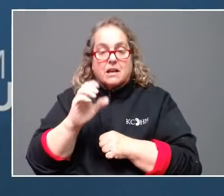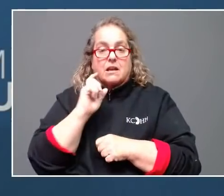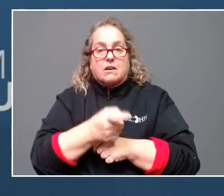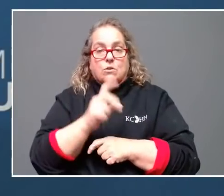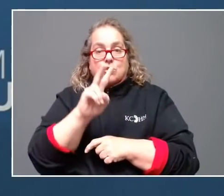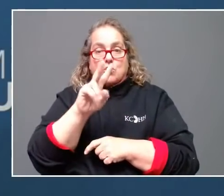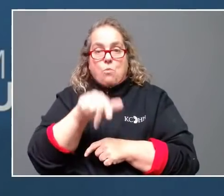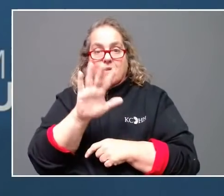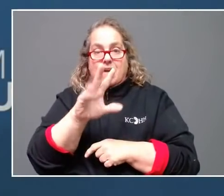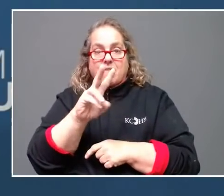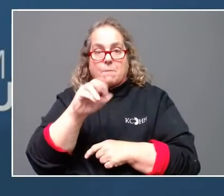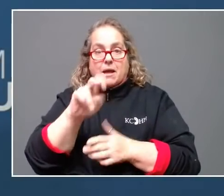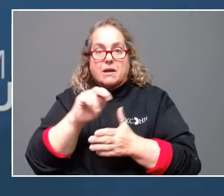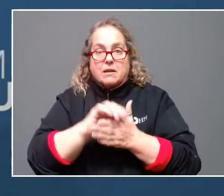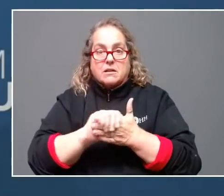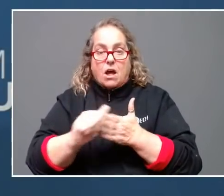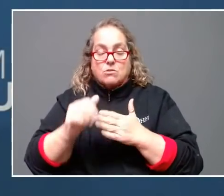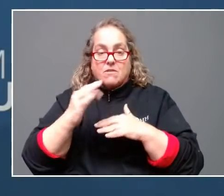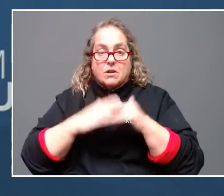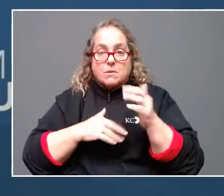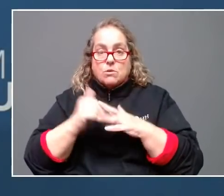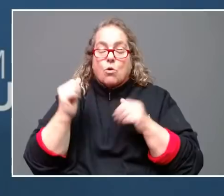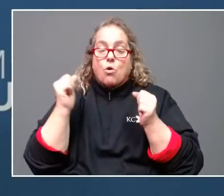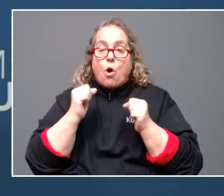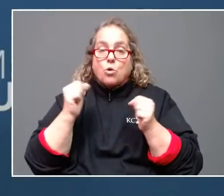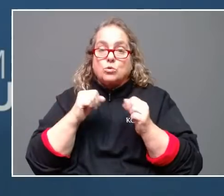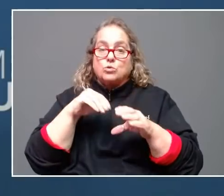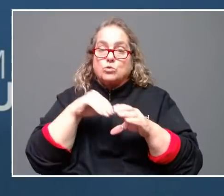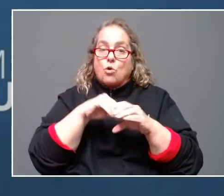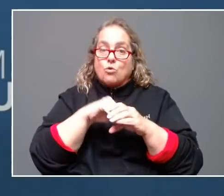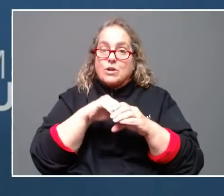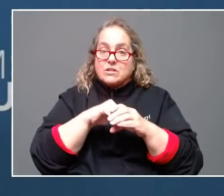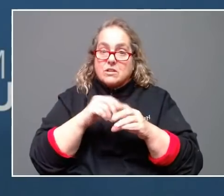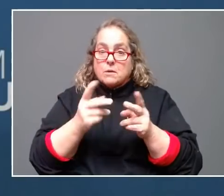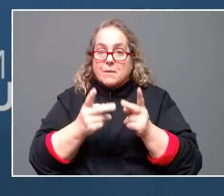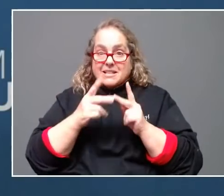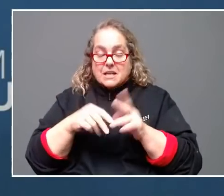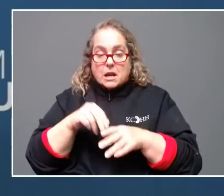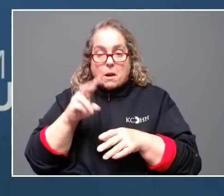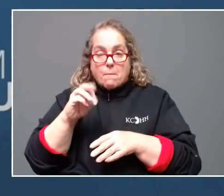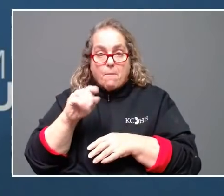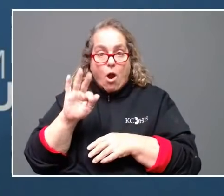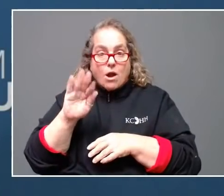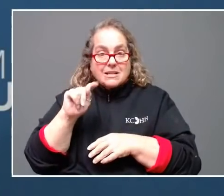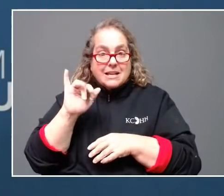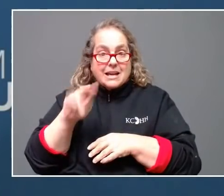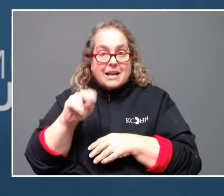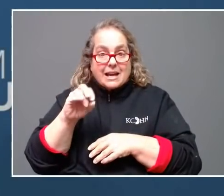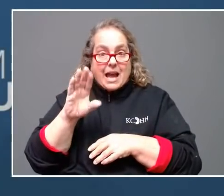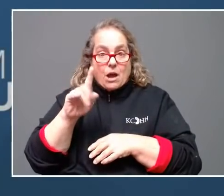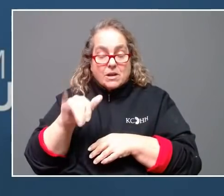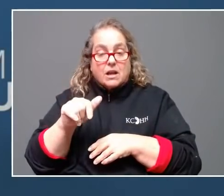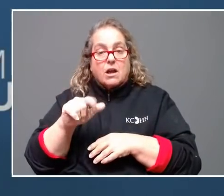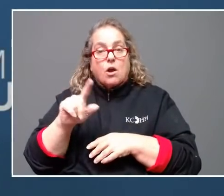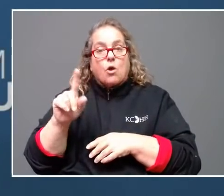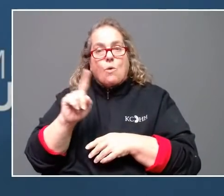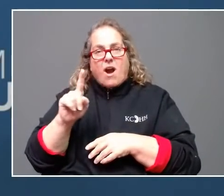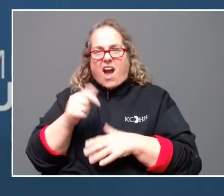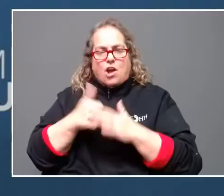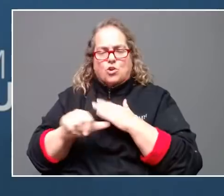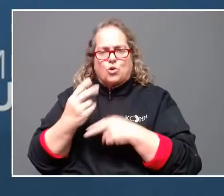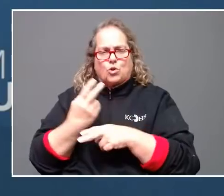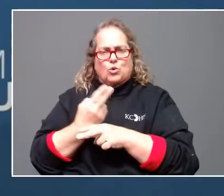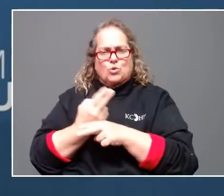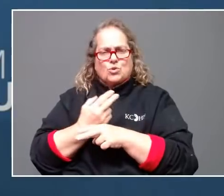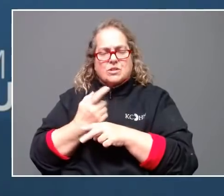construction of an agriculture cold storage facility in Martin County, in which an underused spec building will be converted into a